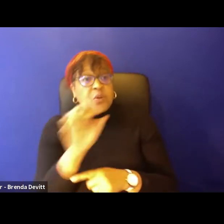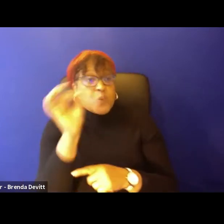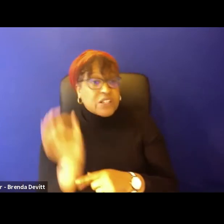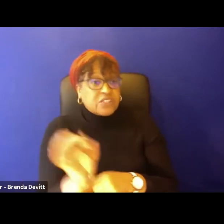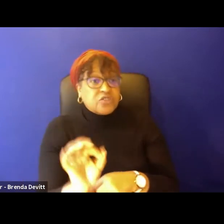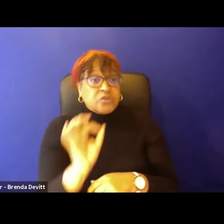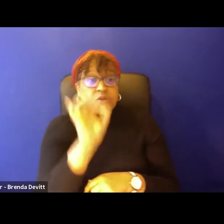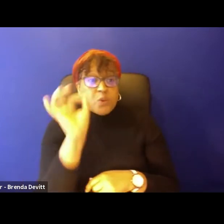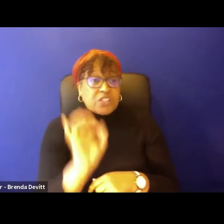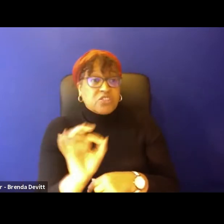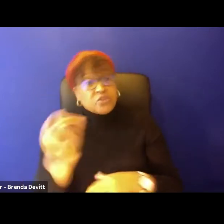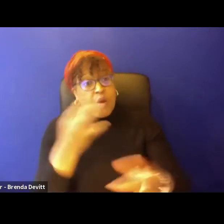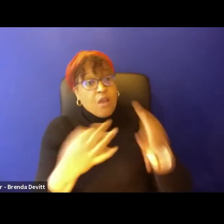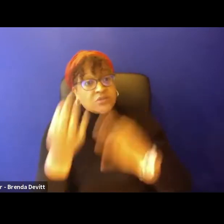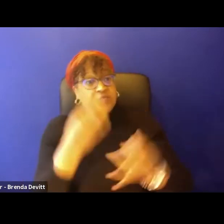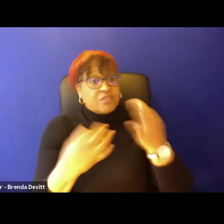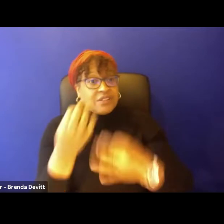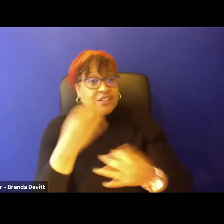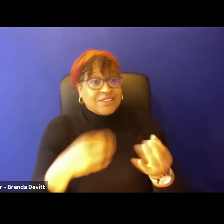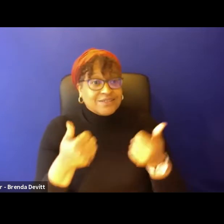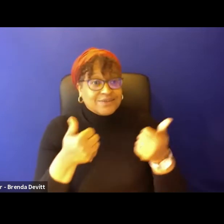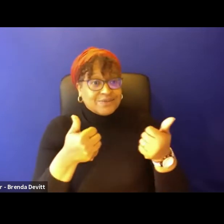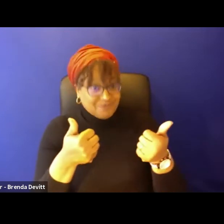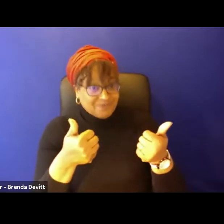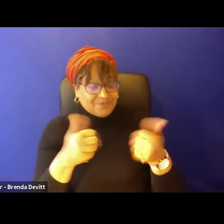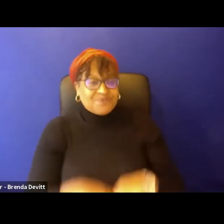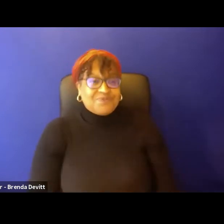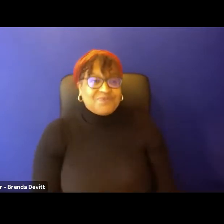can go through them afterwards.